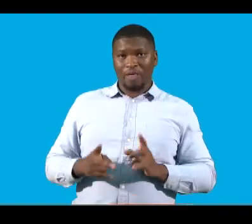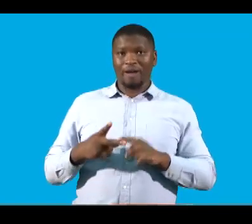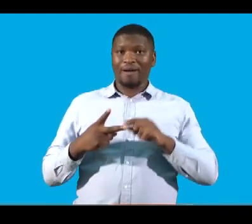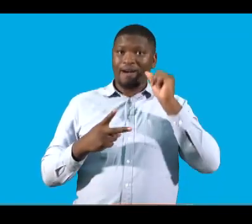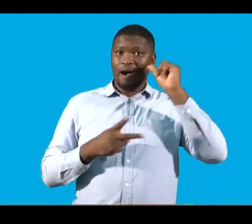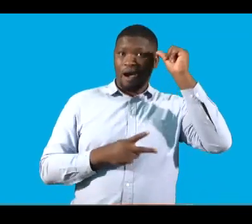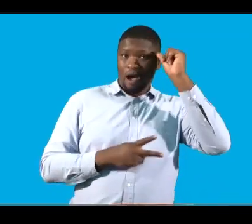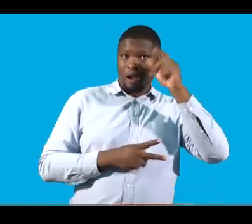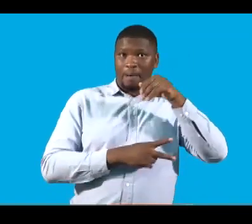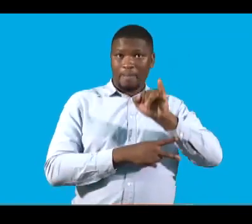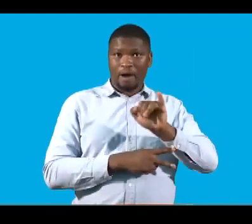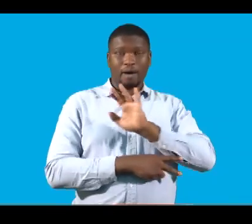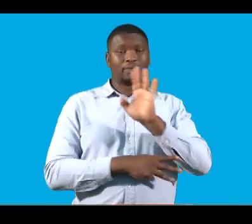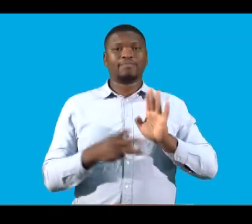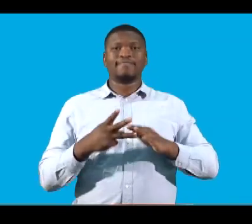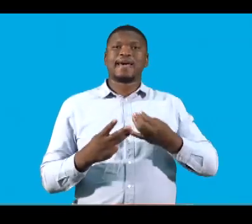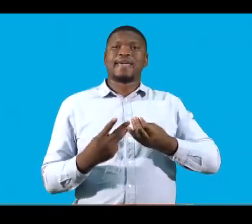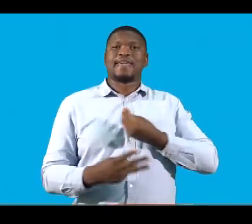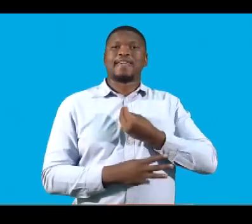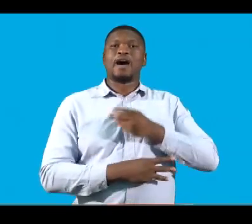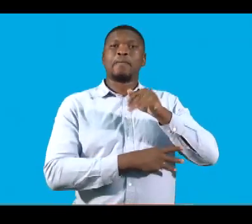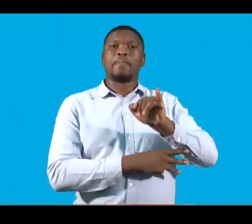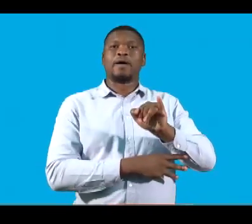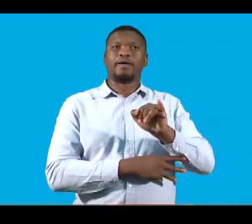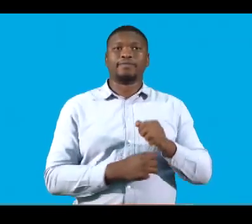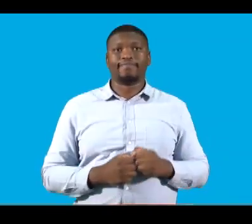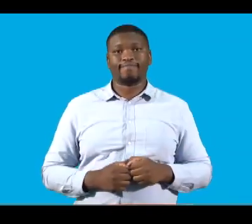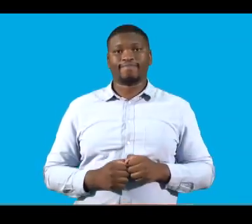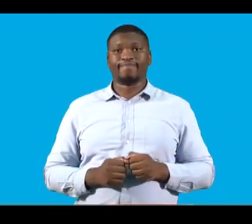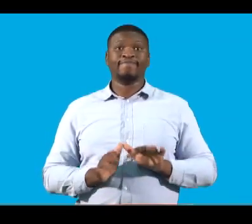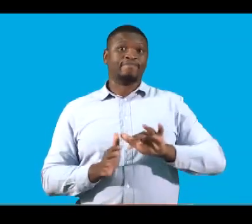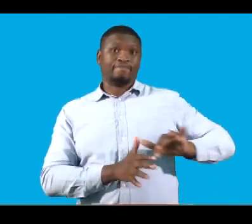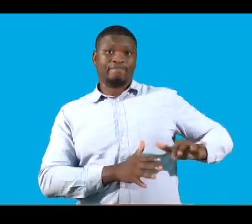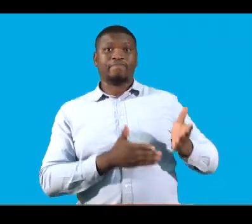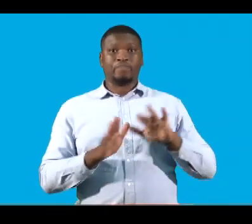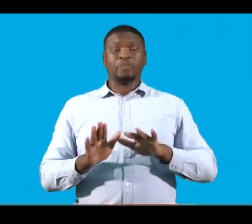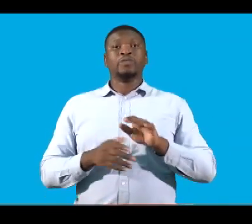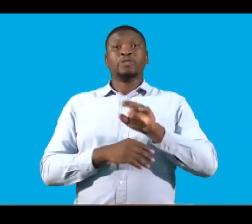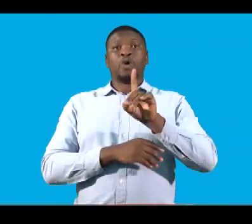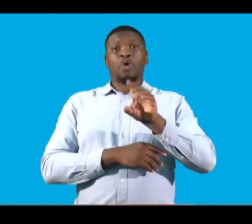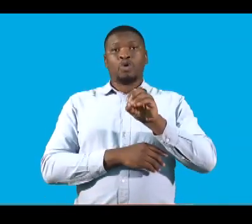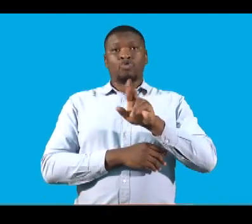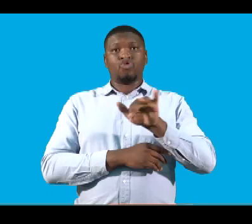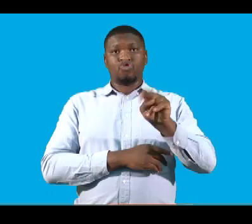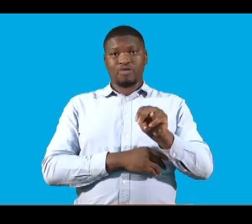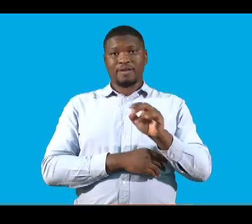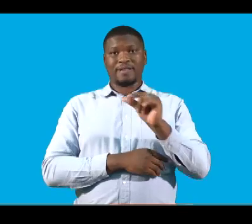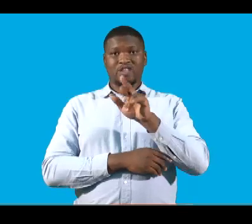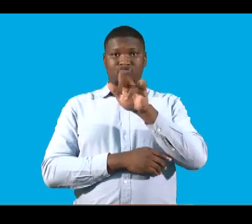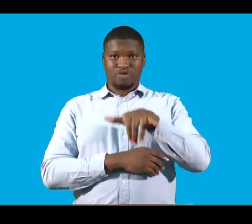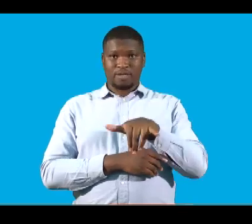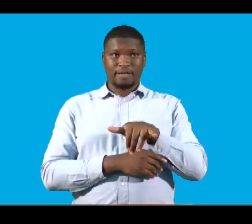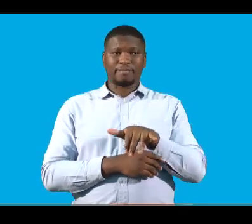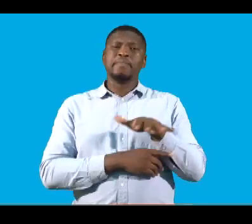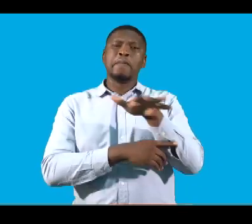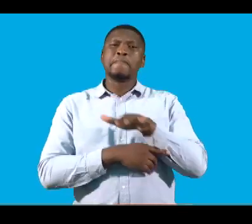and then also the younger Pi. Let's look at Dorian Gray's analysis. The setting is primarily in London, and